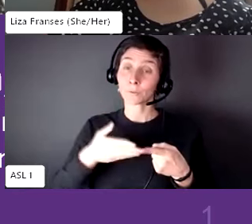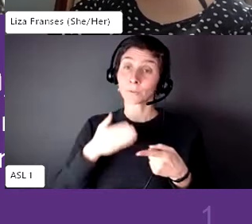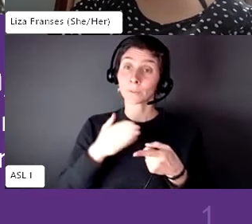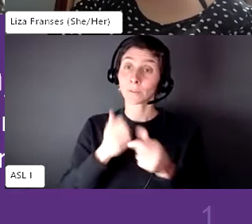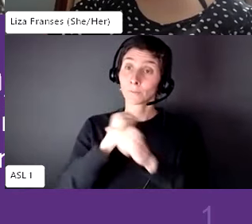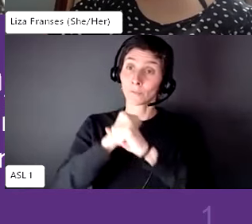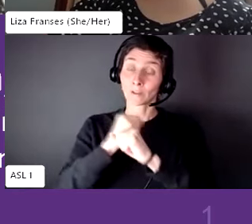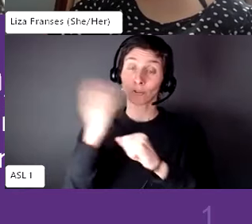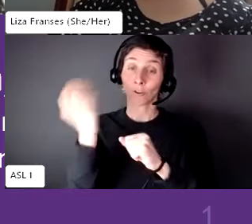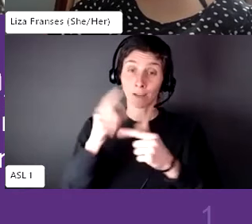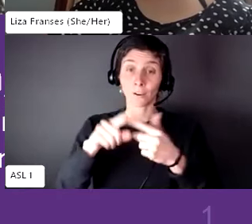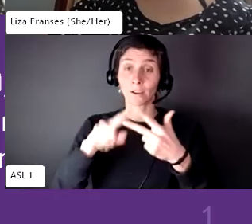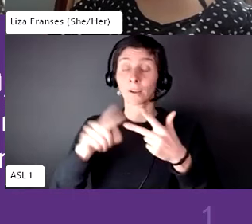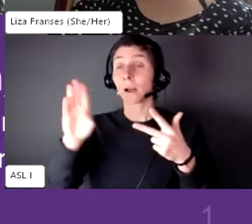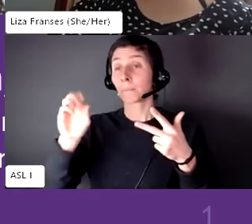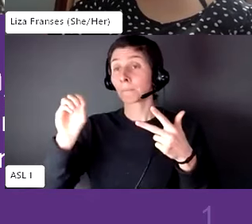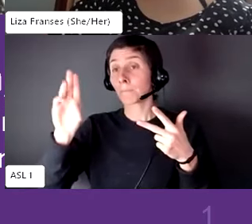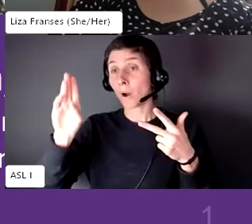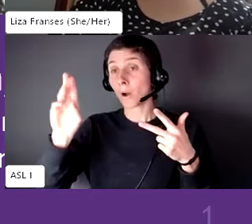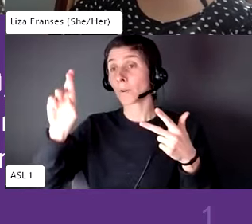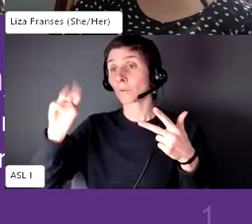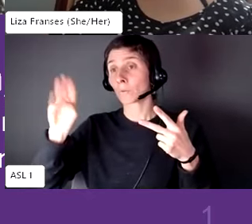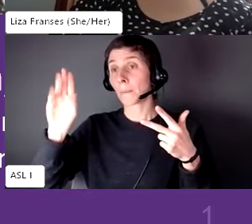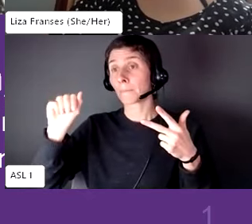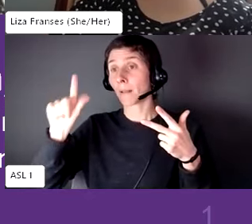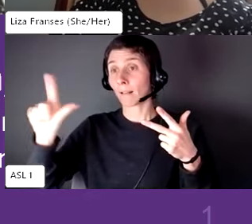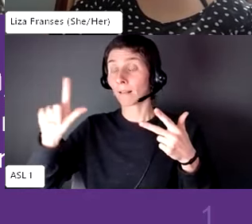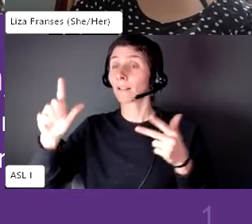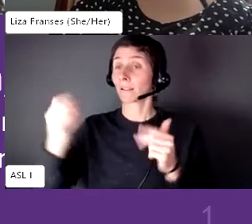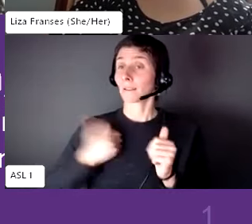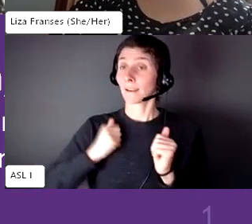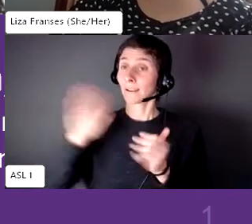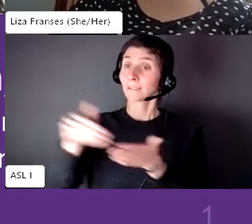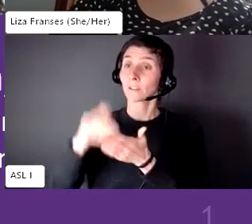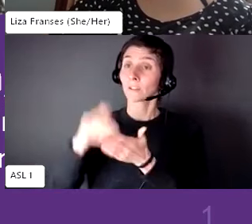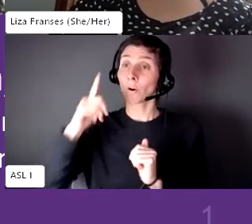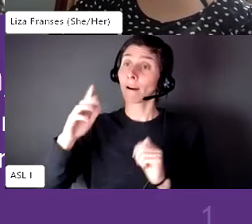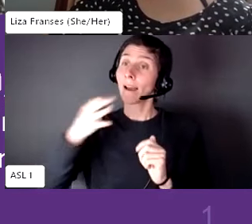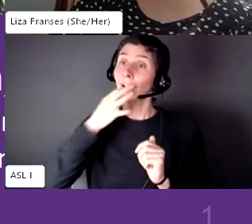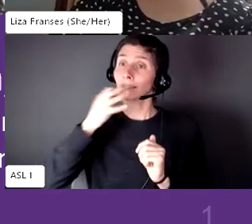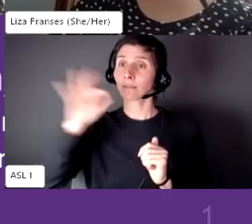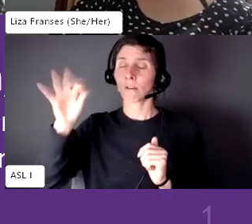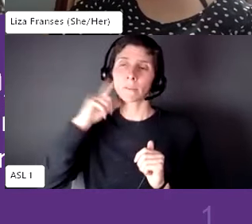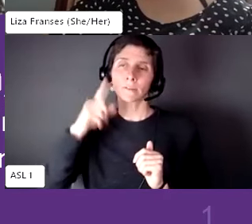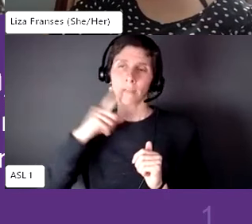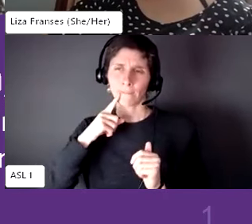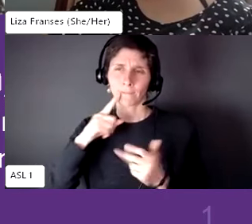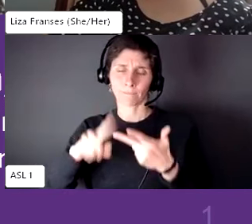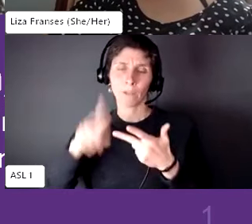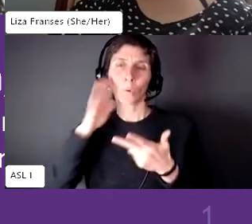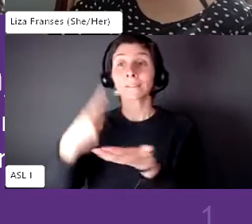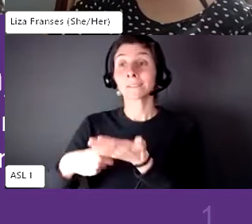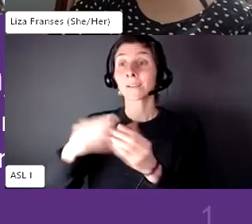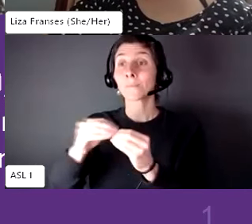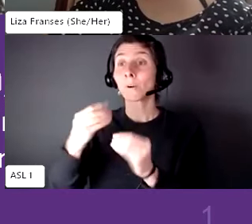Rumble Canadian Centre of Excellence for the Deaf. And she will talk about how that was funded. And